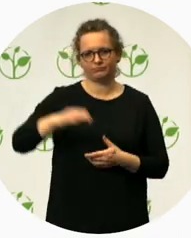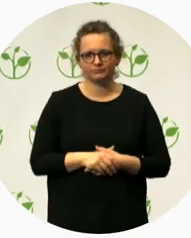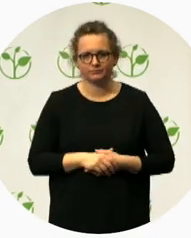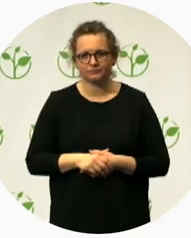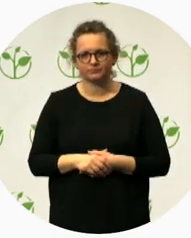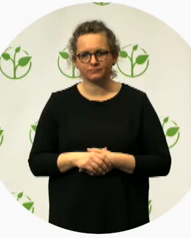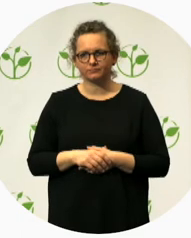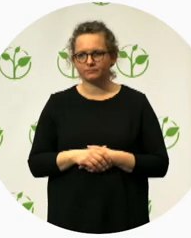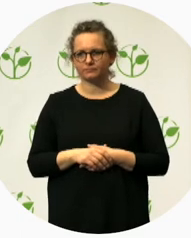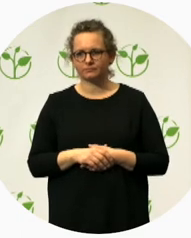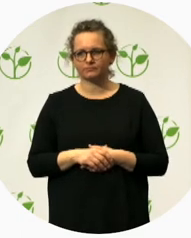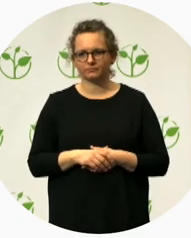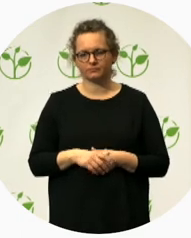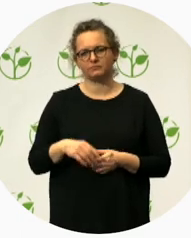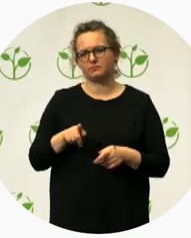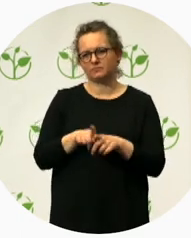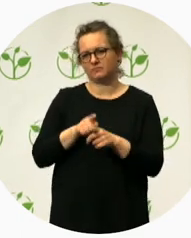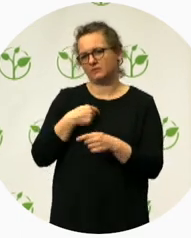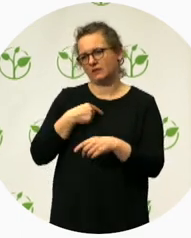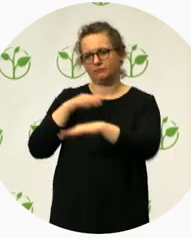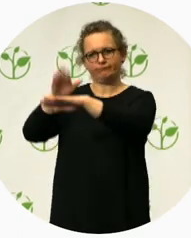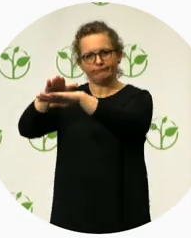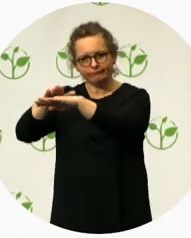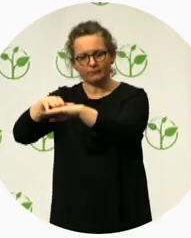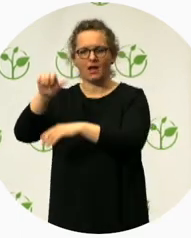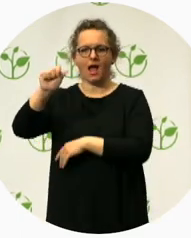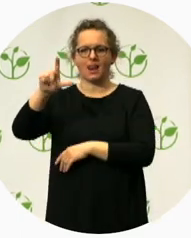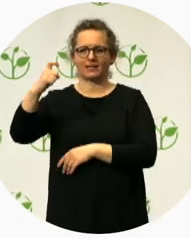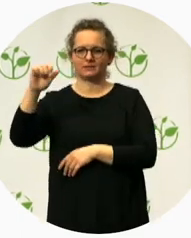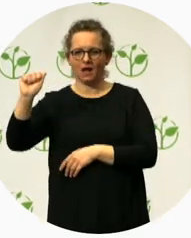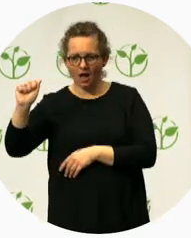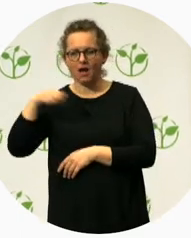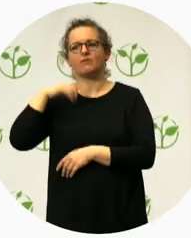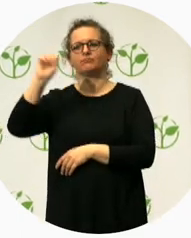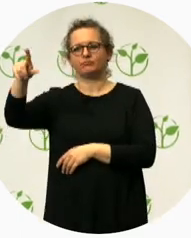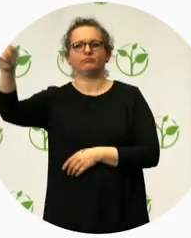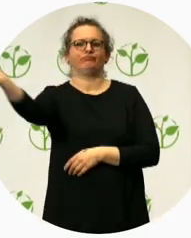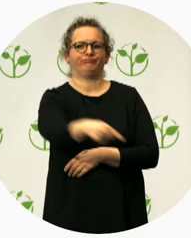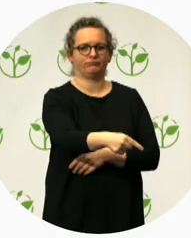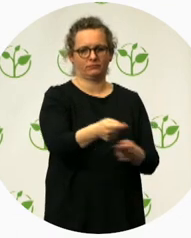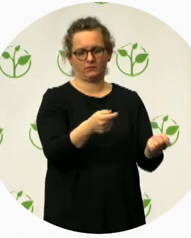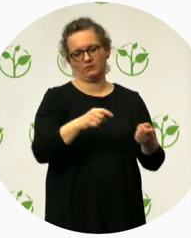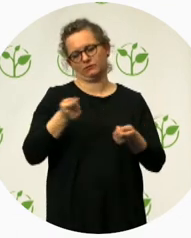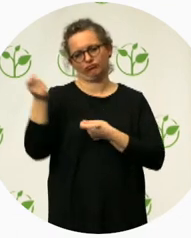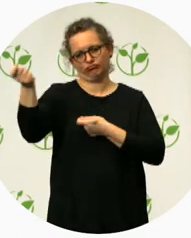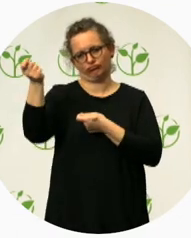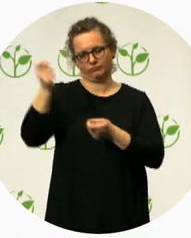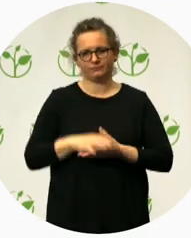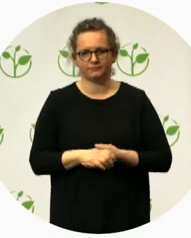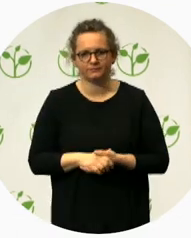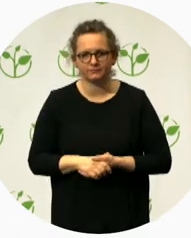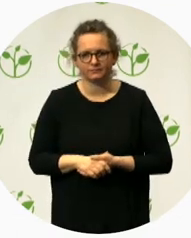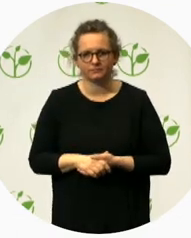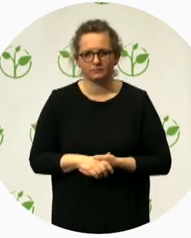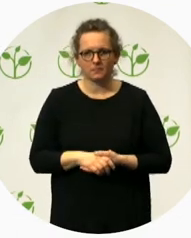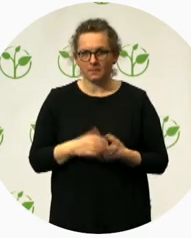a touch device like a tablet, whether it's through their voice, or even whether it's through gestures and so on. When we